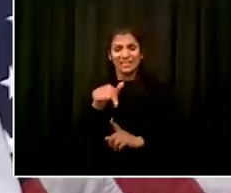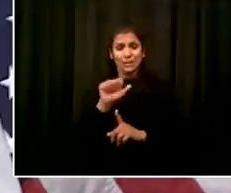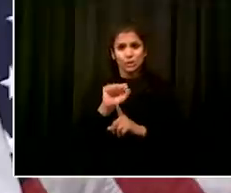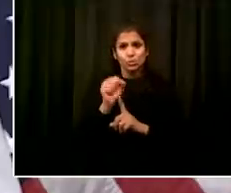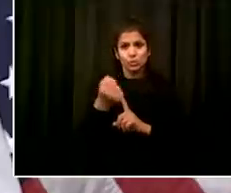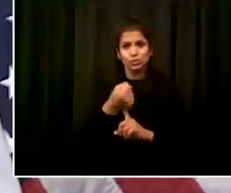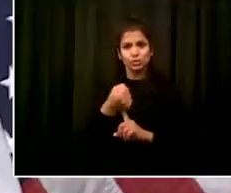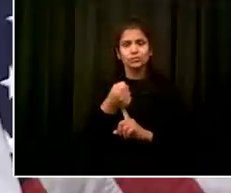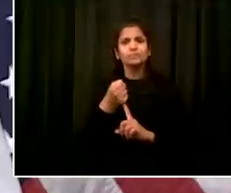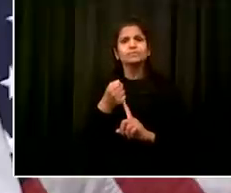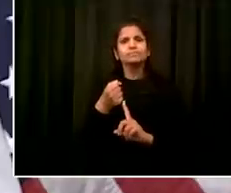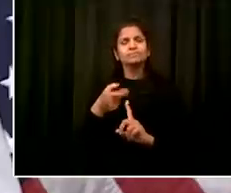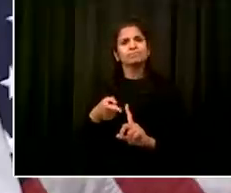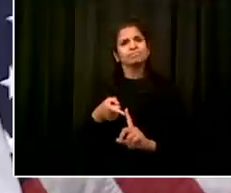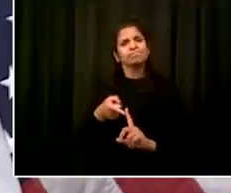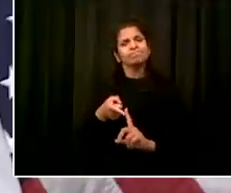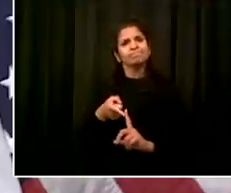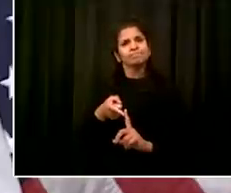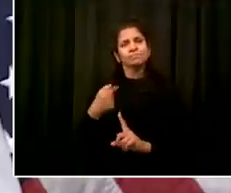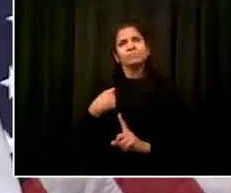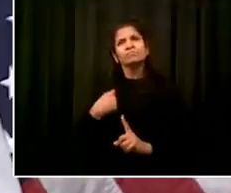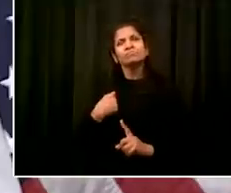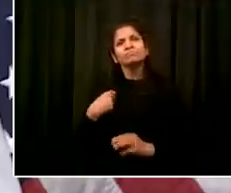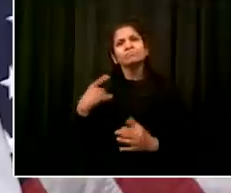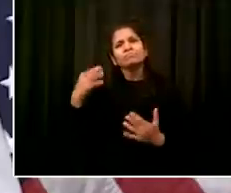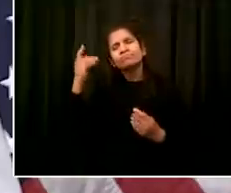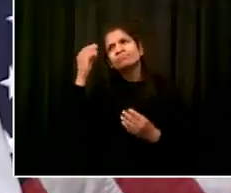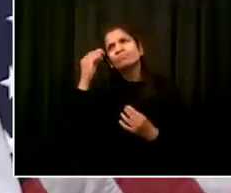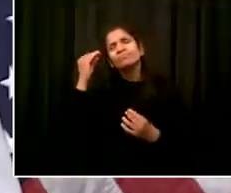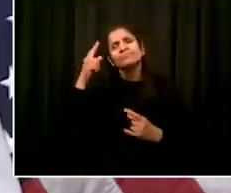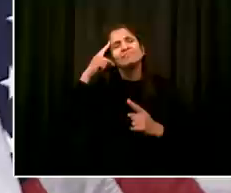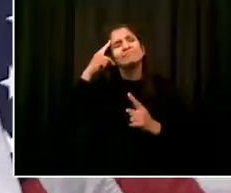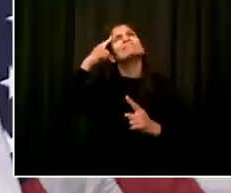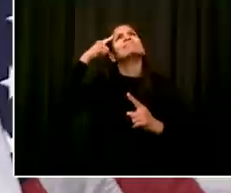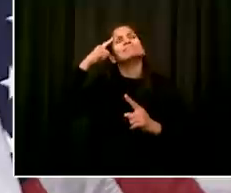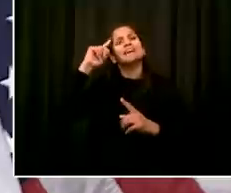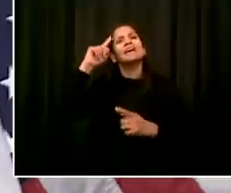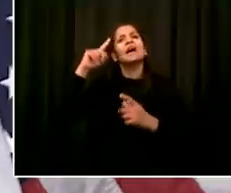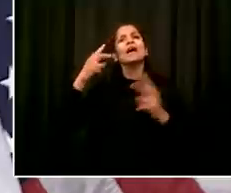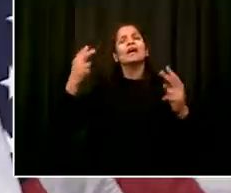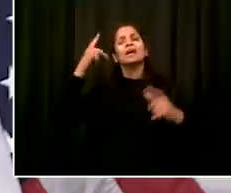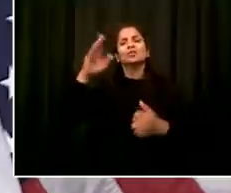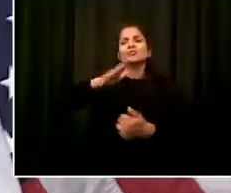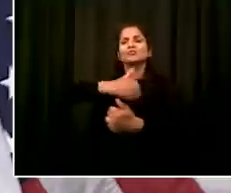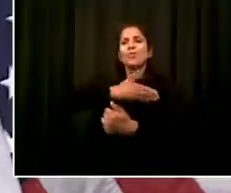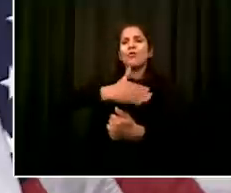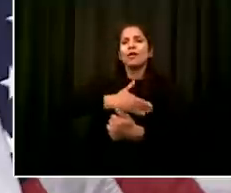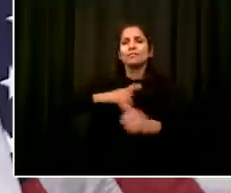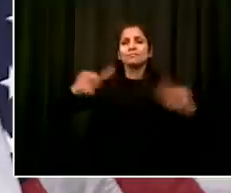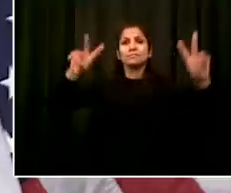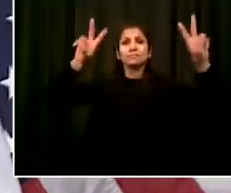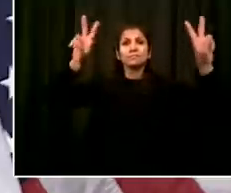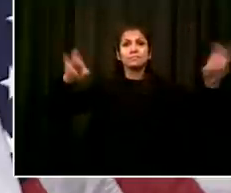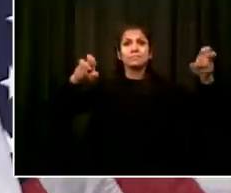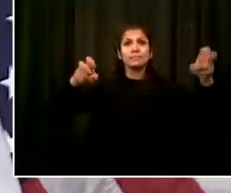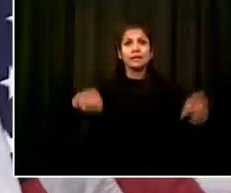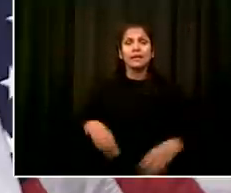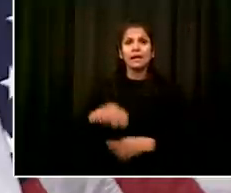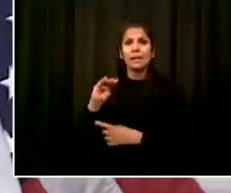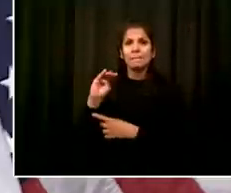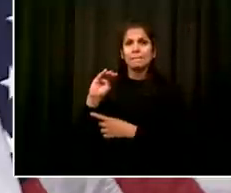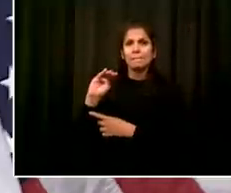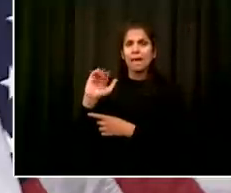think everyone who hears that song in its fullness thinks about, what about a world where people got along differently? What about a world